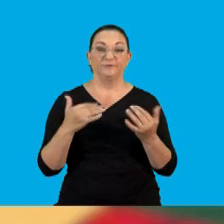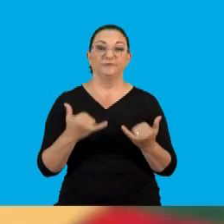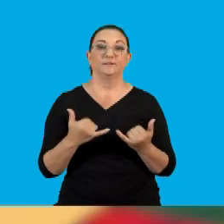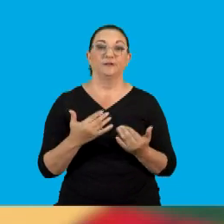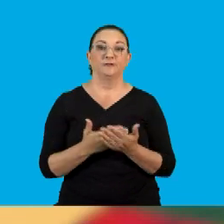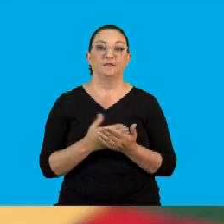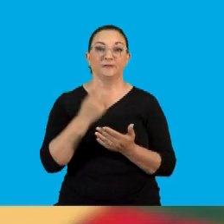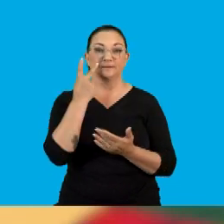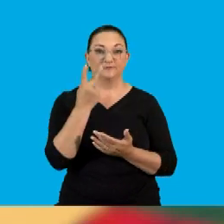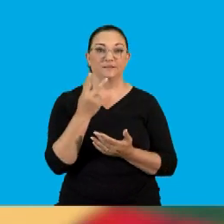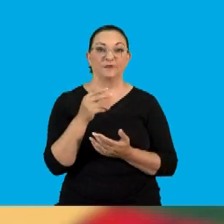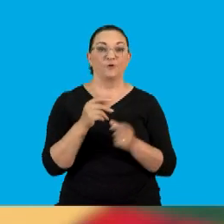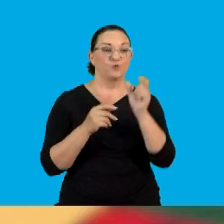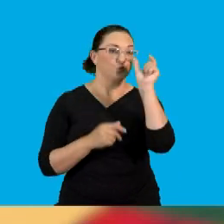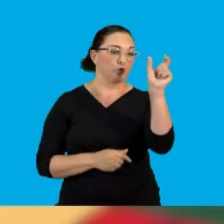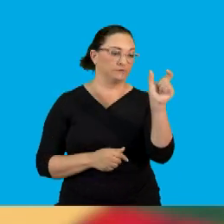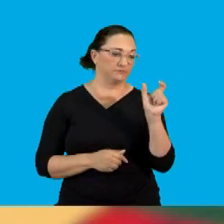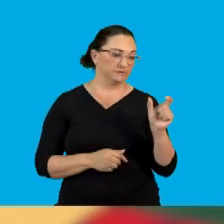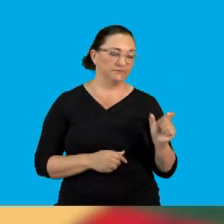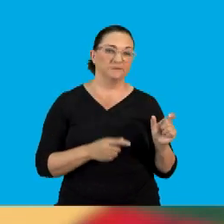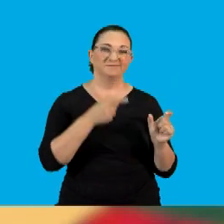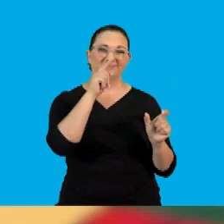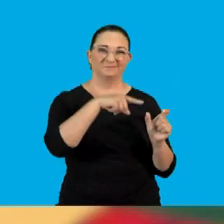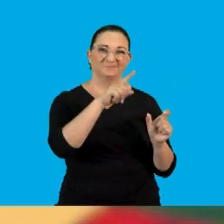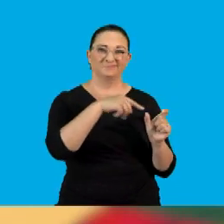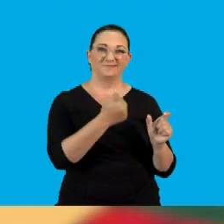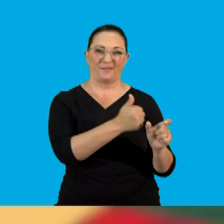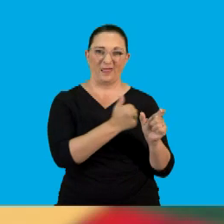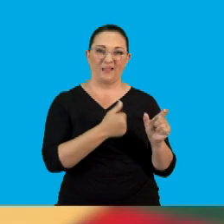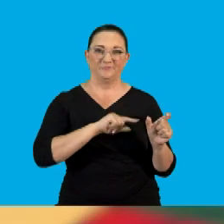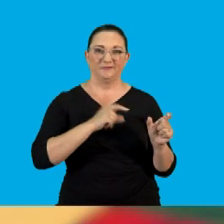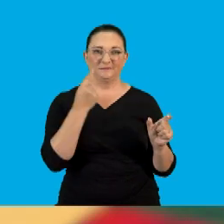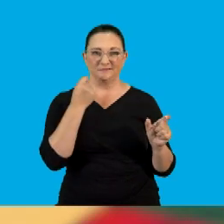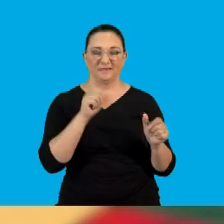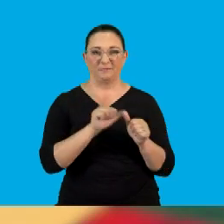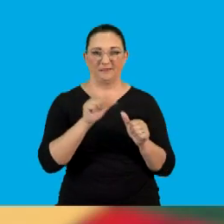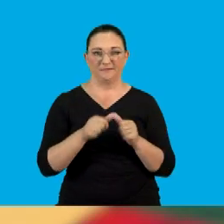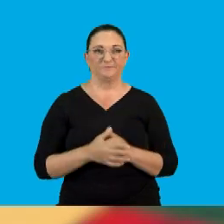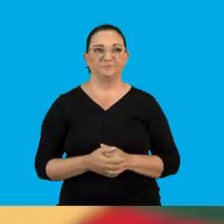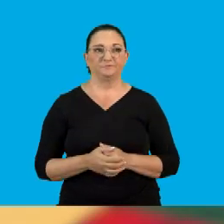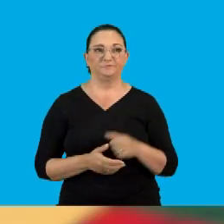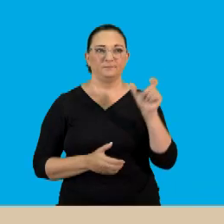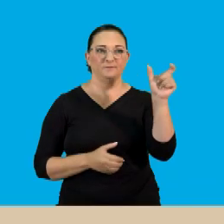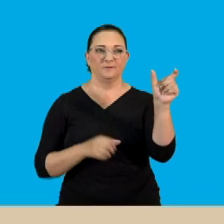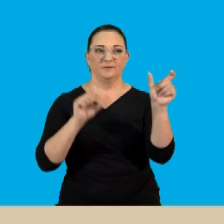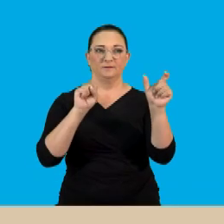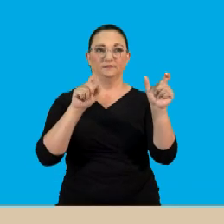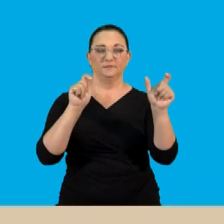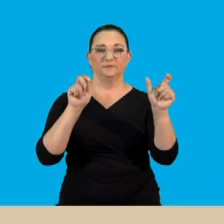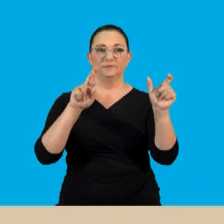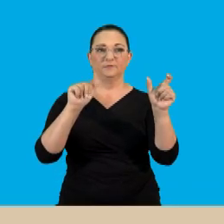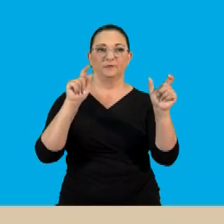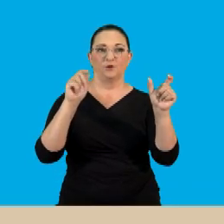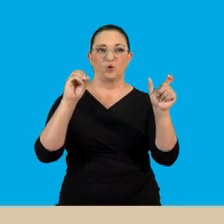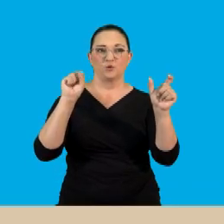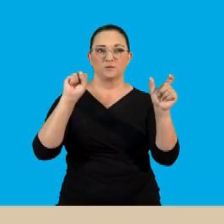knowledge activity, let us look at our vocabulary that is going to help us understand the concepts better. Now we are going to